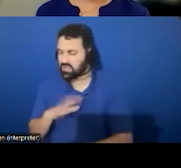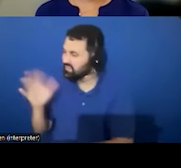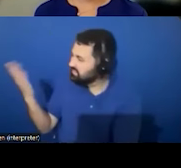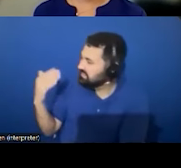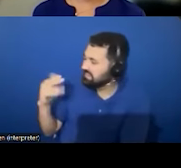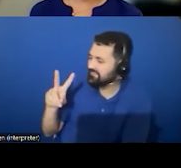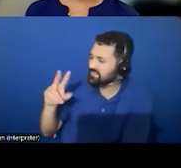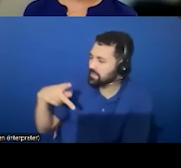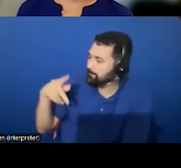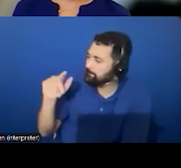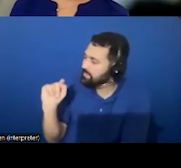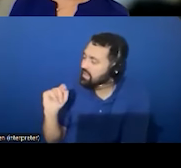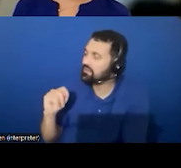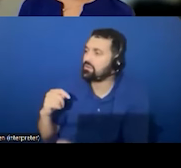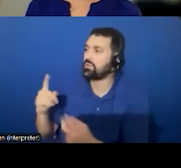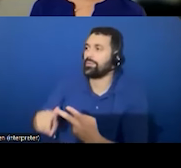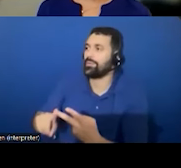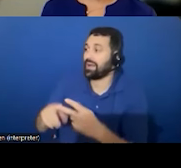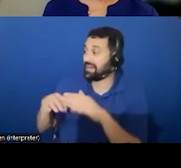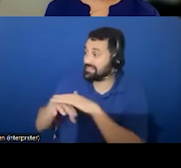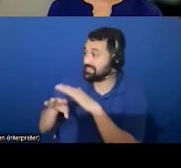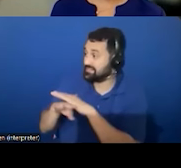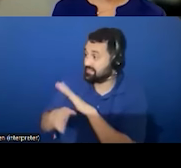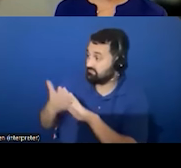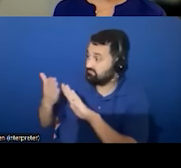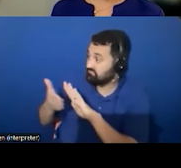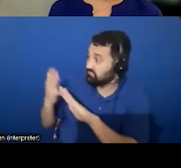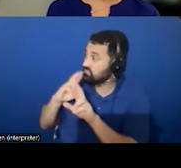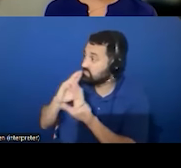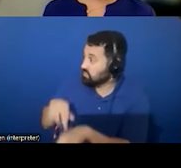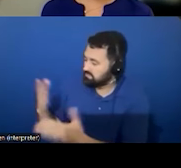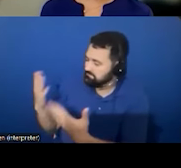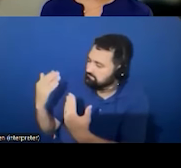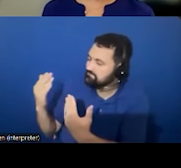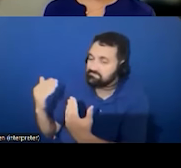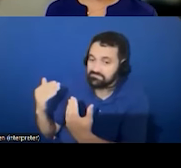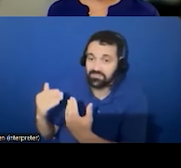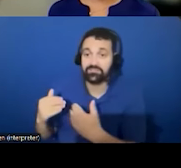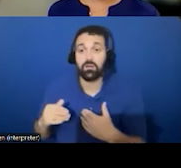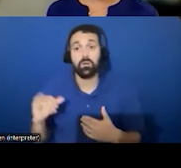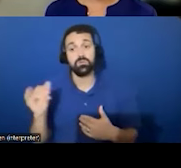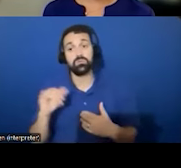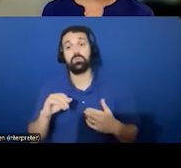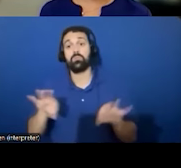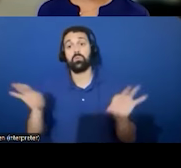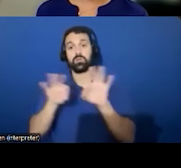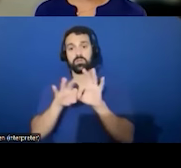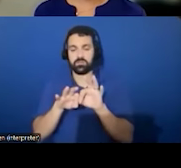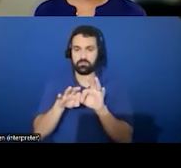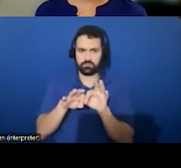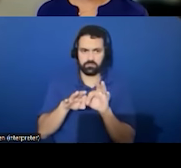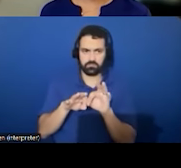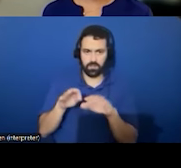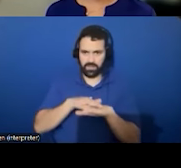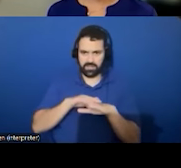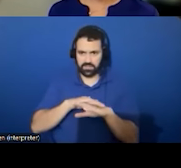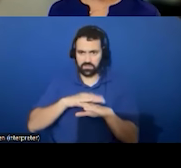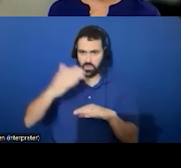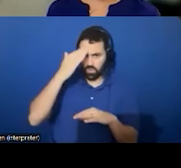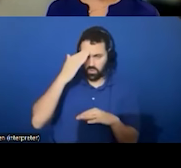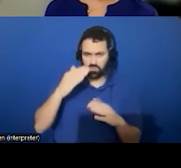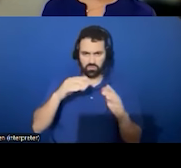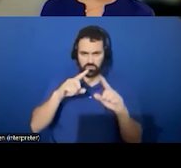accessibility conformance report. It's helpful for you to kind of understand the basics of how to evaluate this documentation, know what you're looking